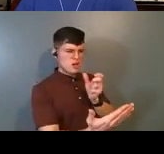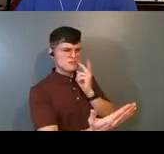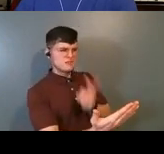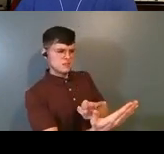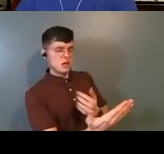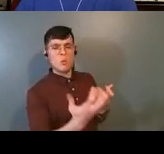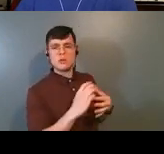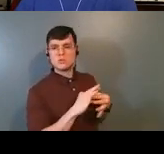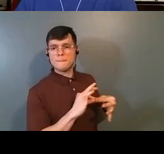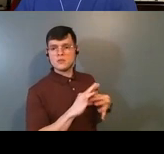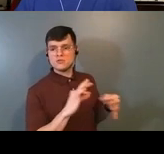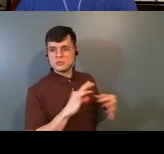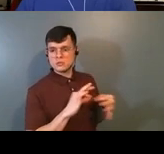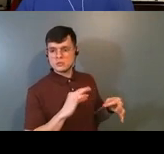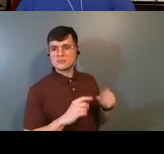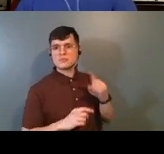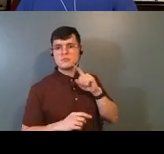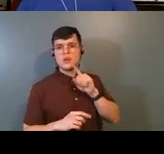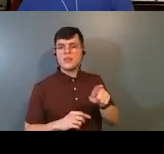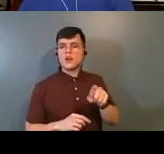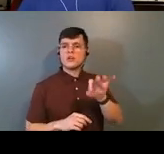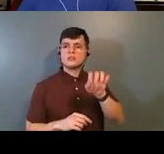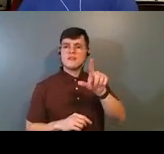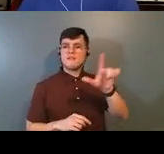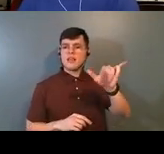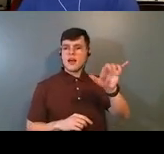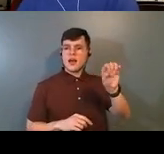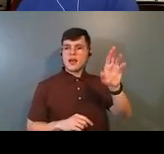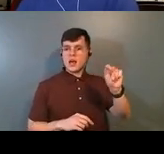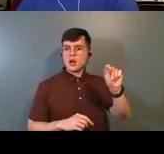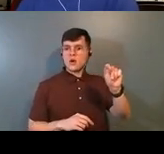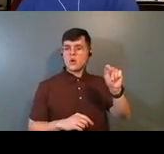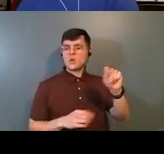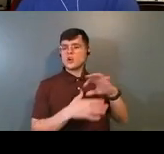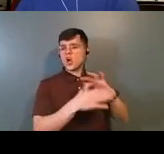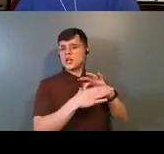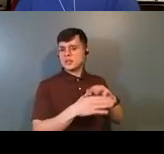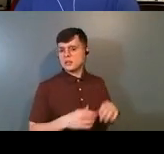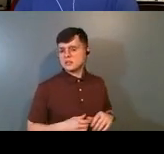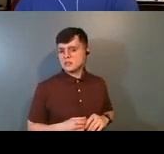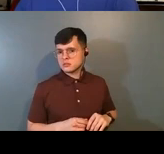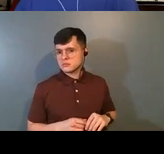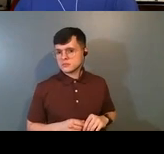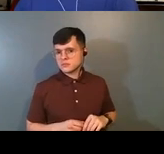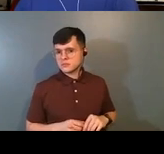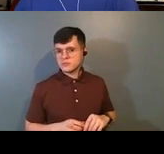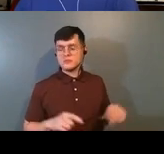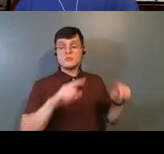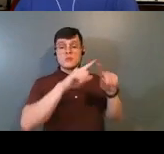mention. There's a flyout. Looks like I found like some flyout content. A screen